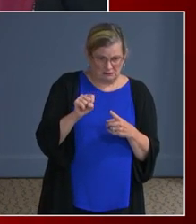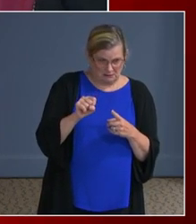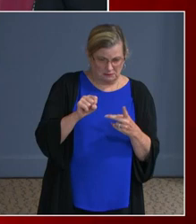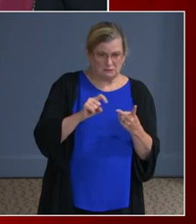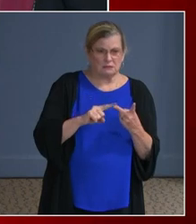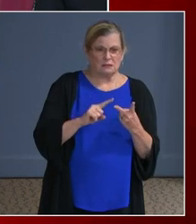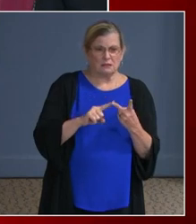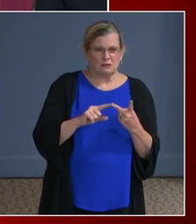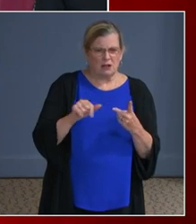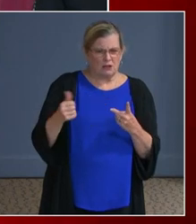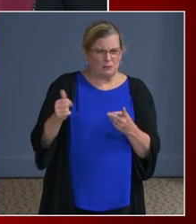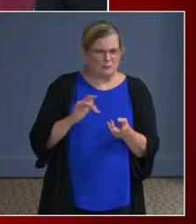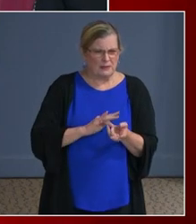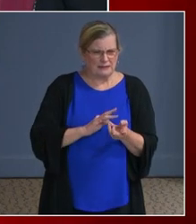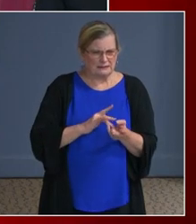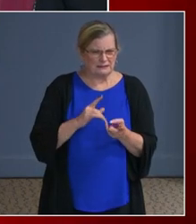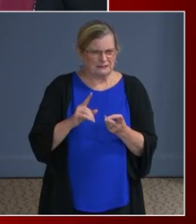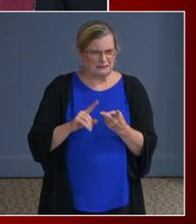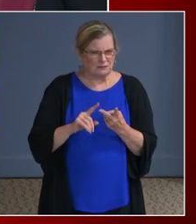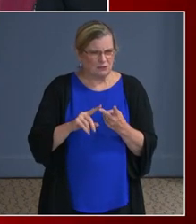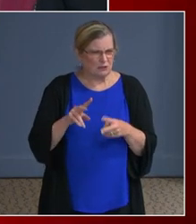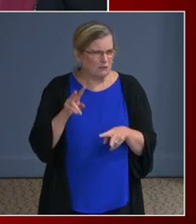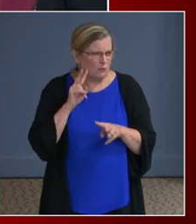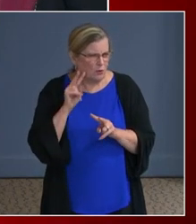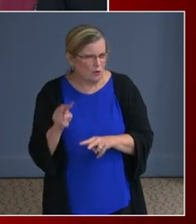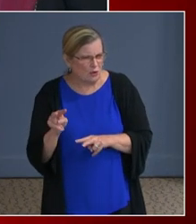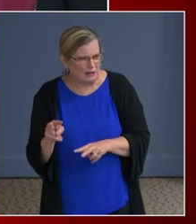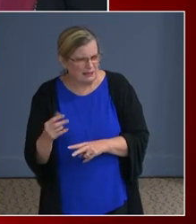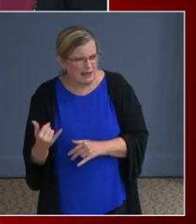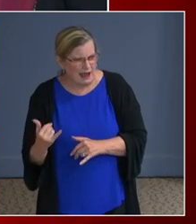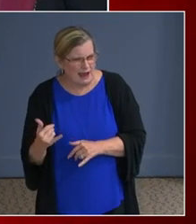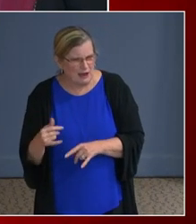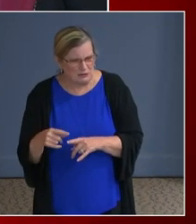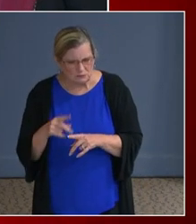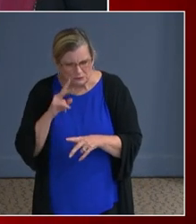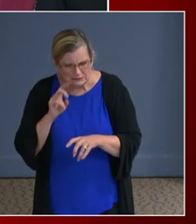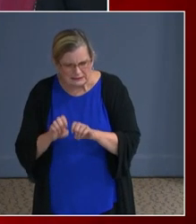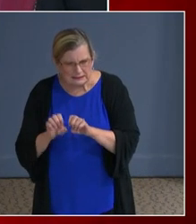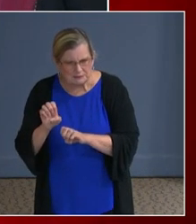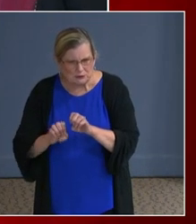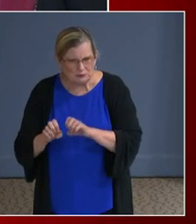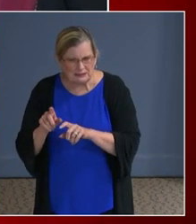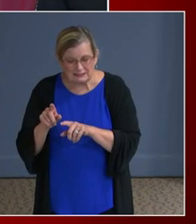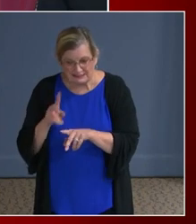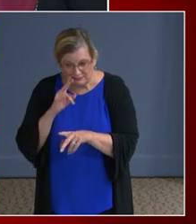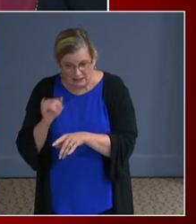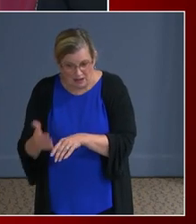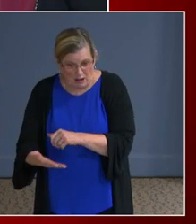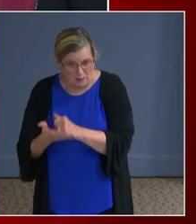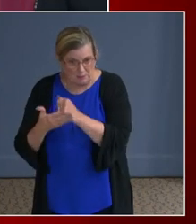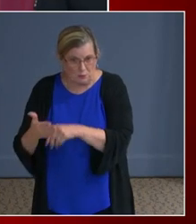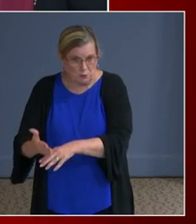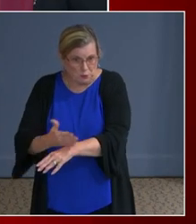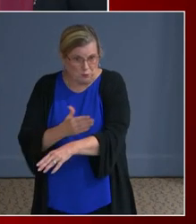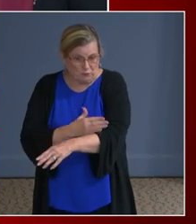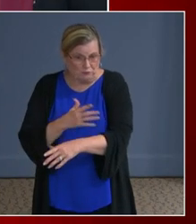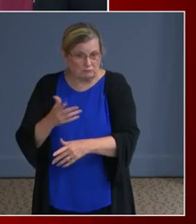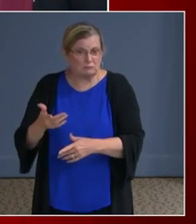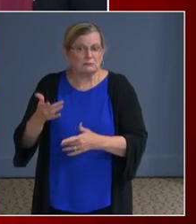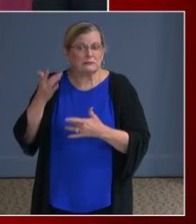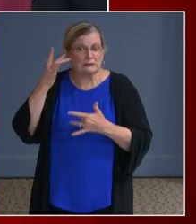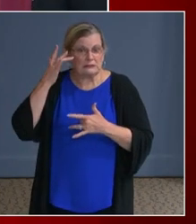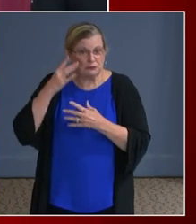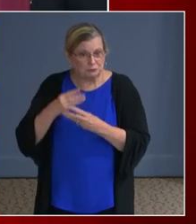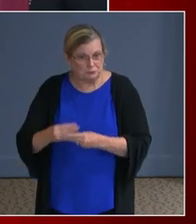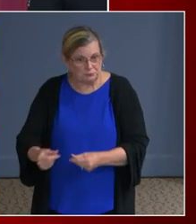individuals. And as more studies are done with the use of these two therapeutic agents, we learn more about the best time to use